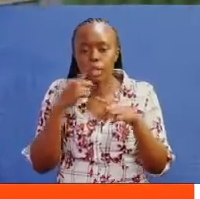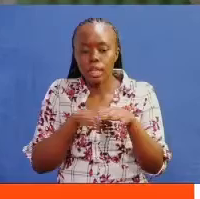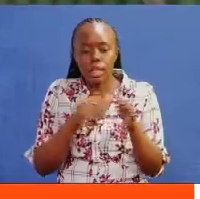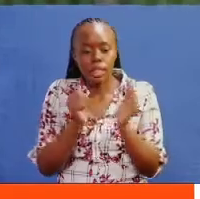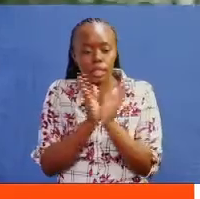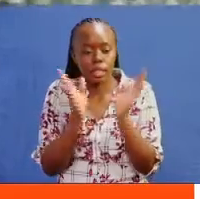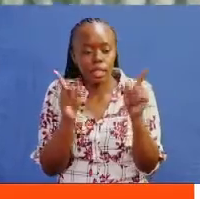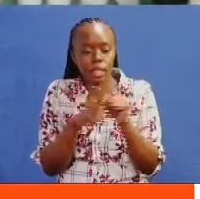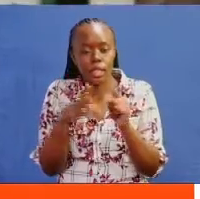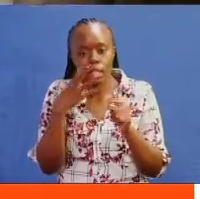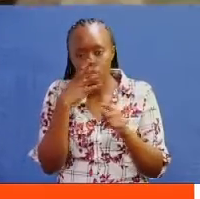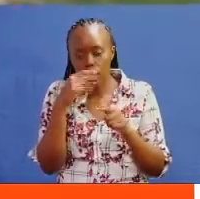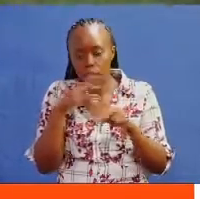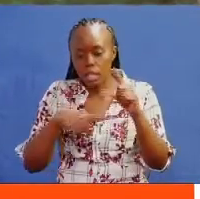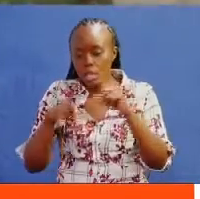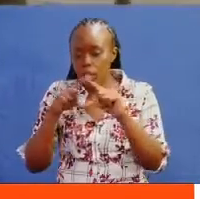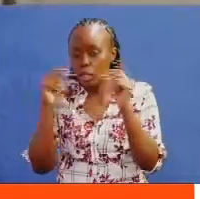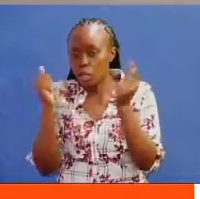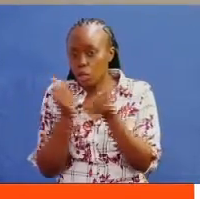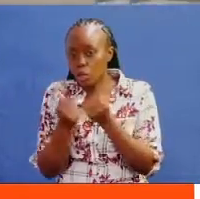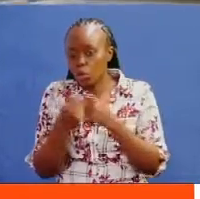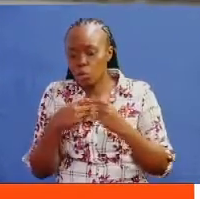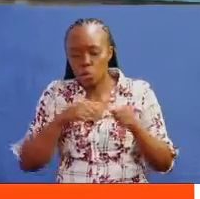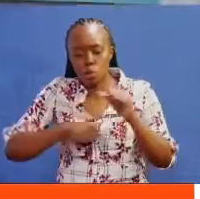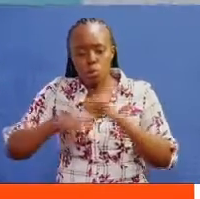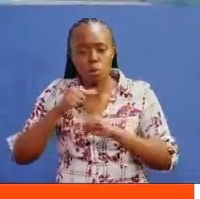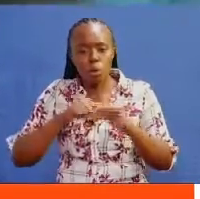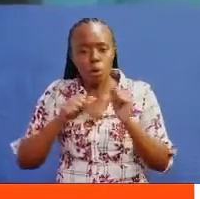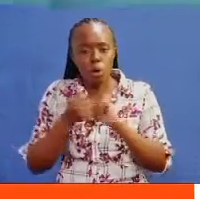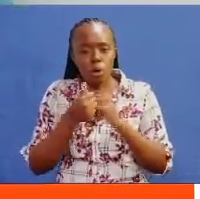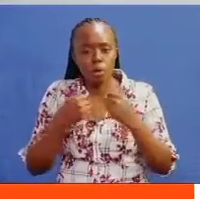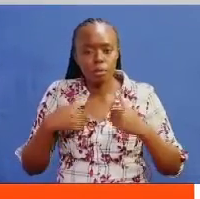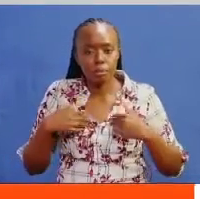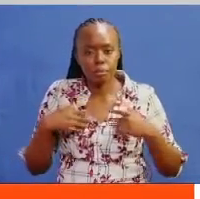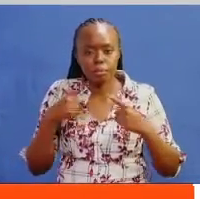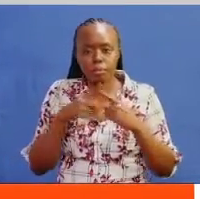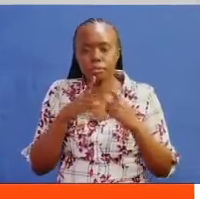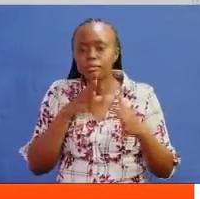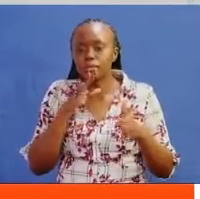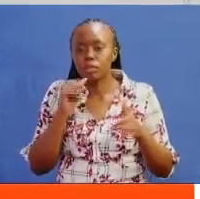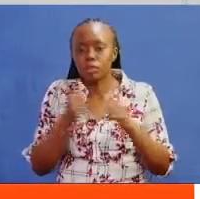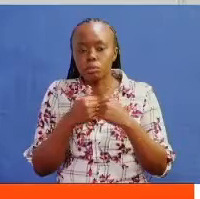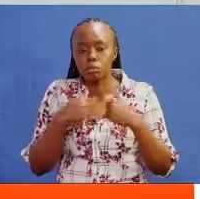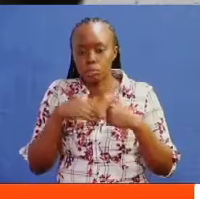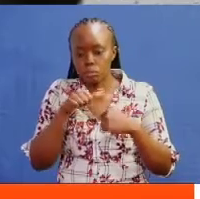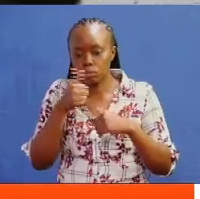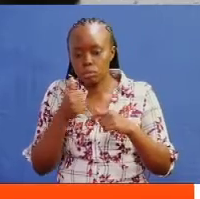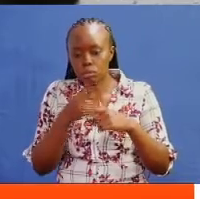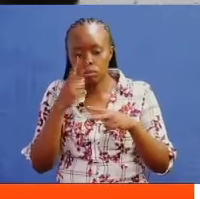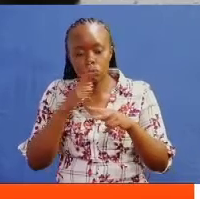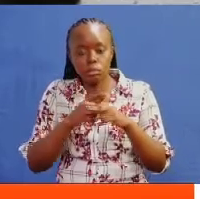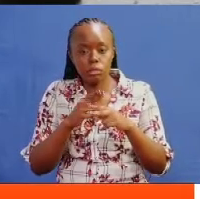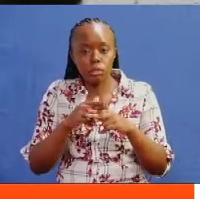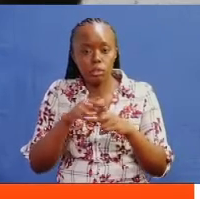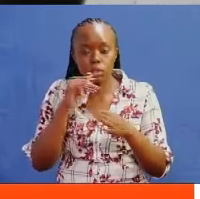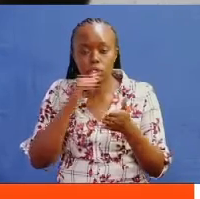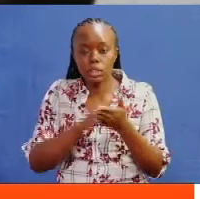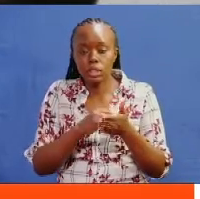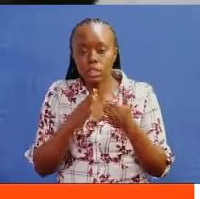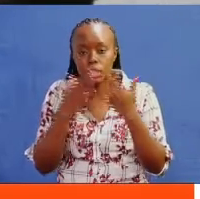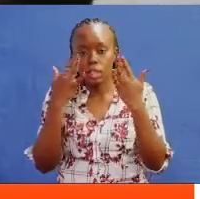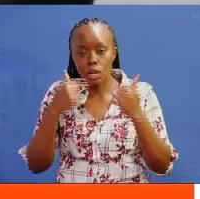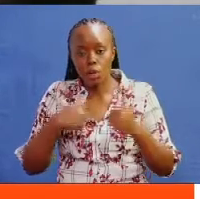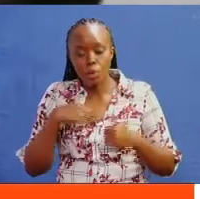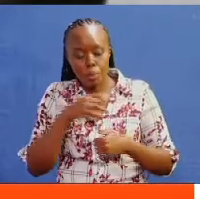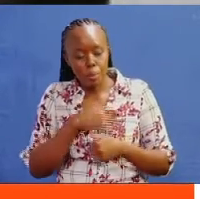to her age group. The negative rumors surrounding the AstraZeneca vaccine being at the center of it. I'm not afraid.